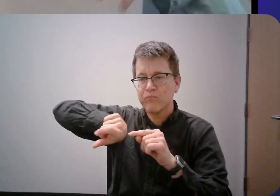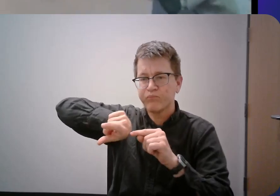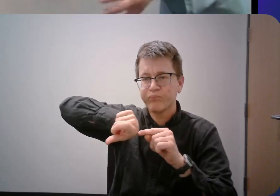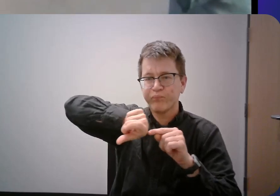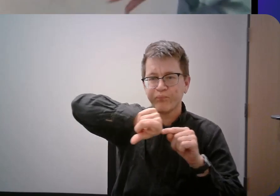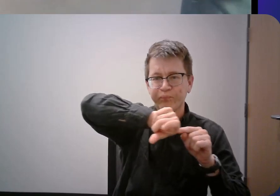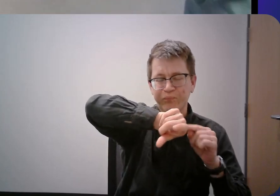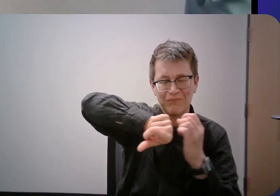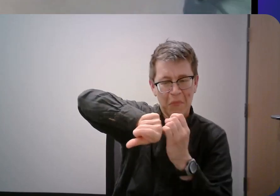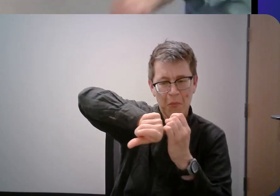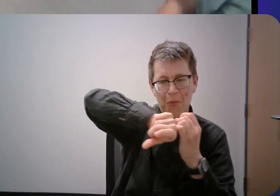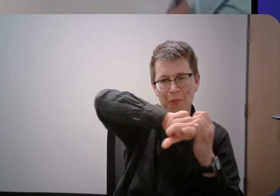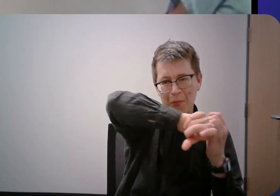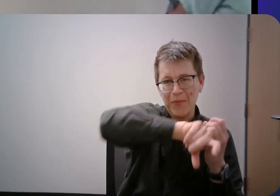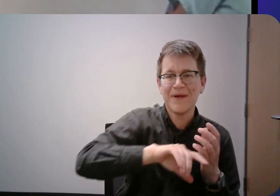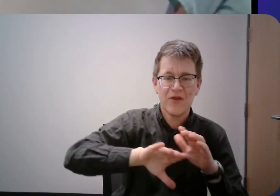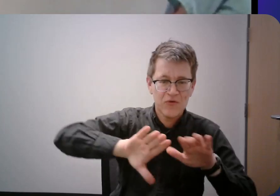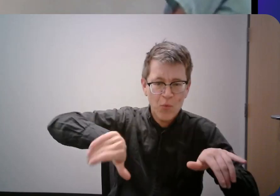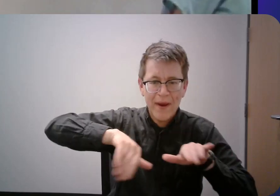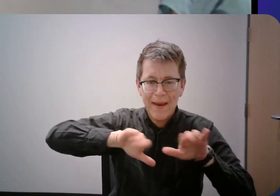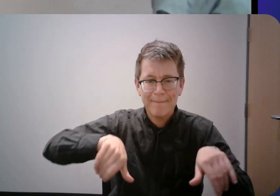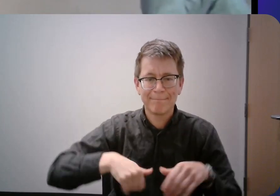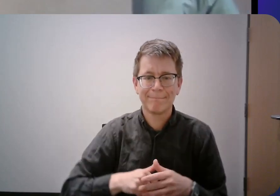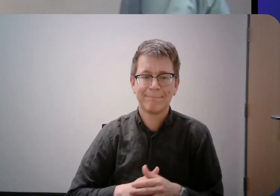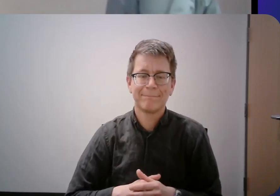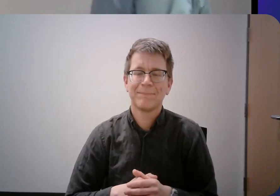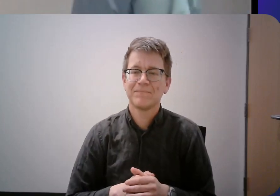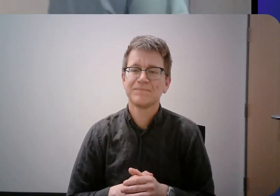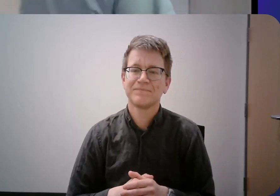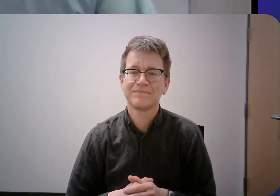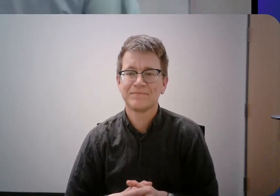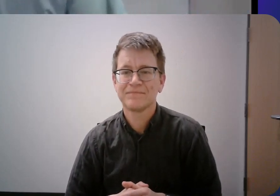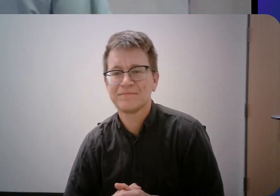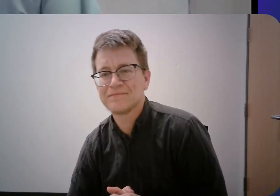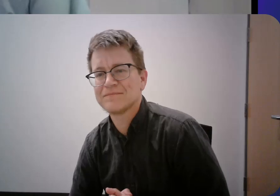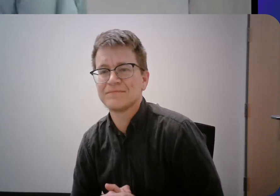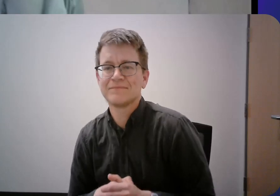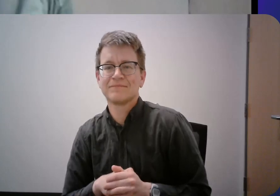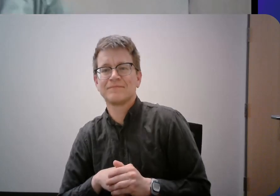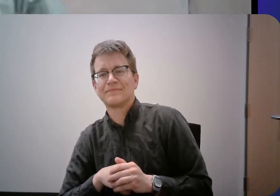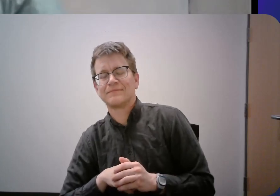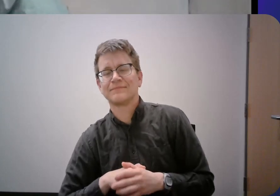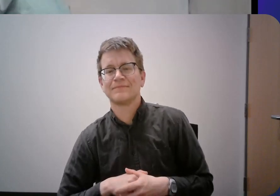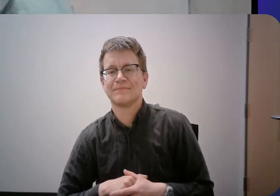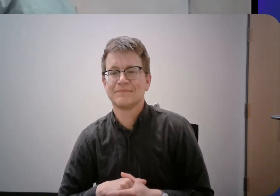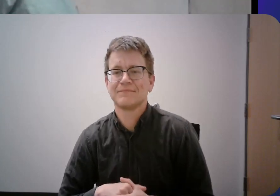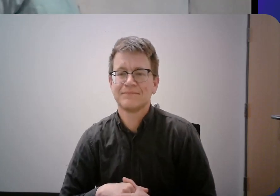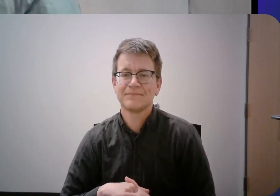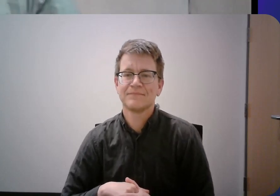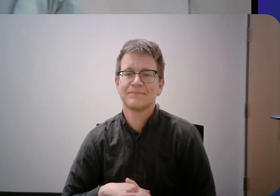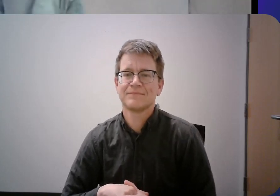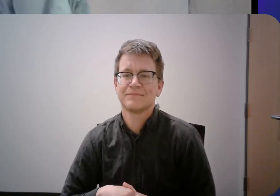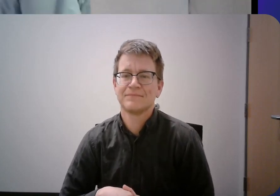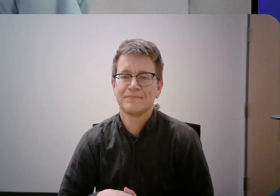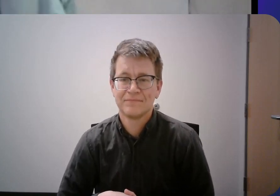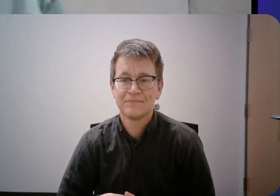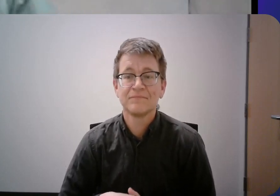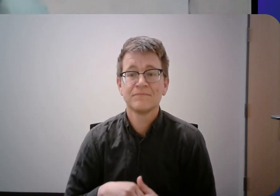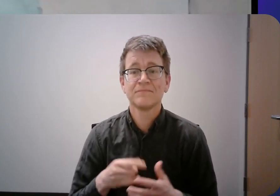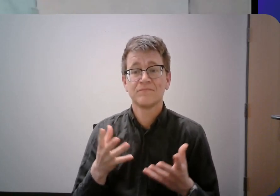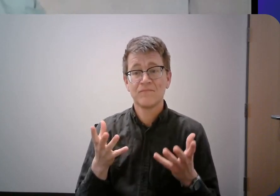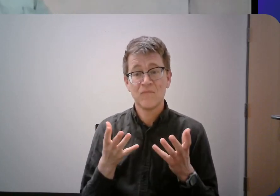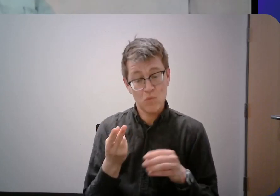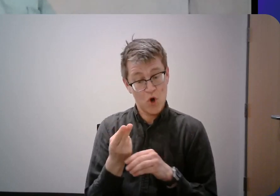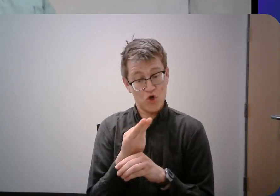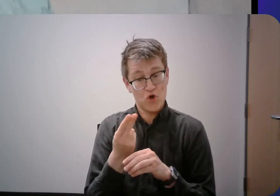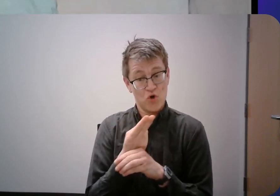Liquid. Okay, Water. waves, yeah, yeah. it moves. So that's the cell that moves, and that's the cell. So sperm